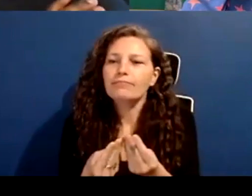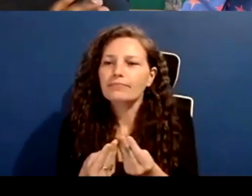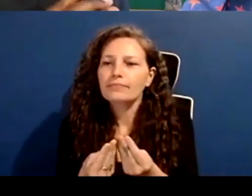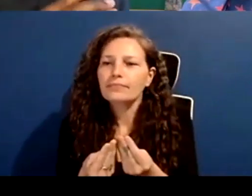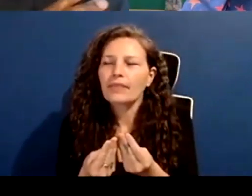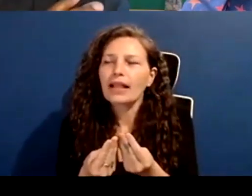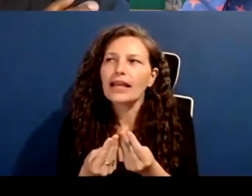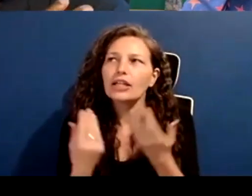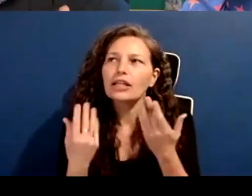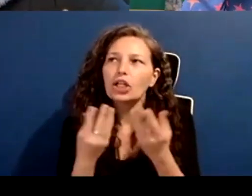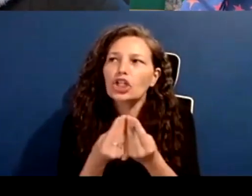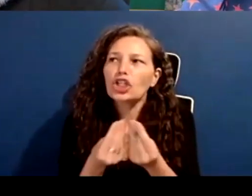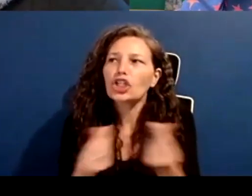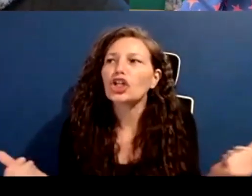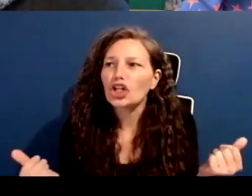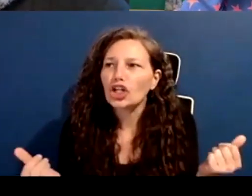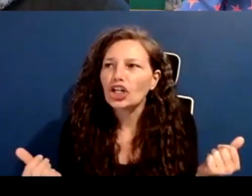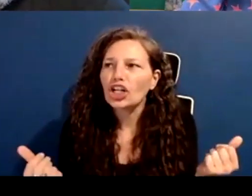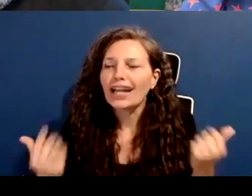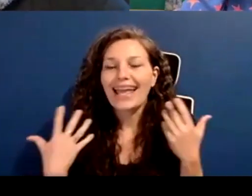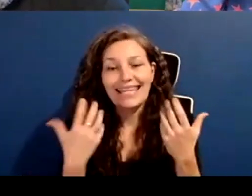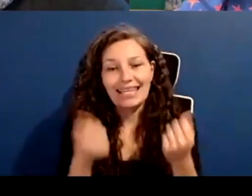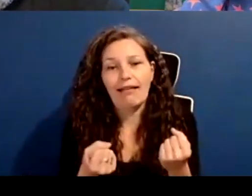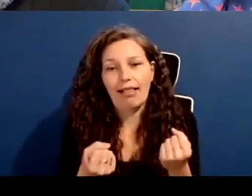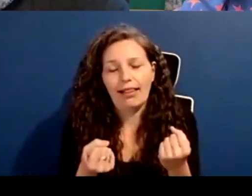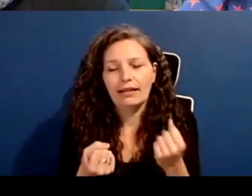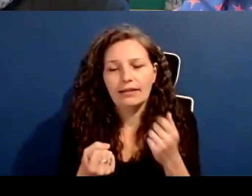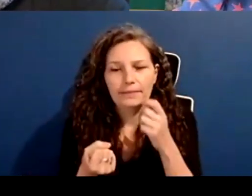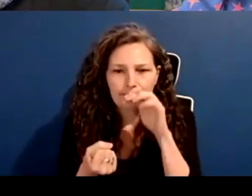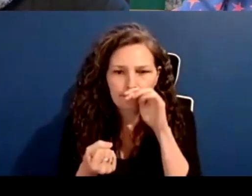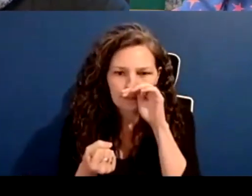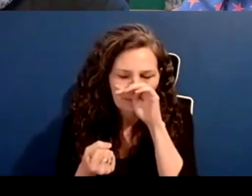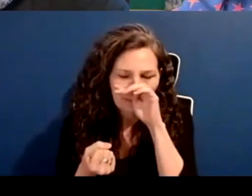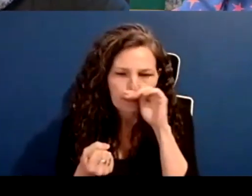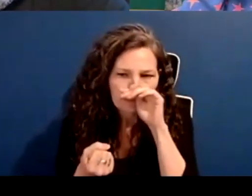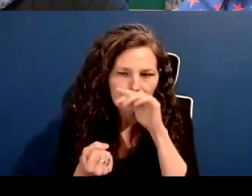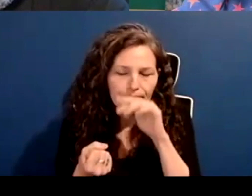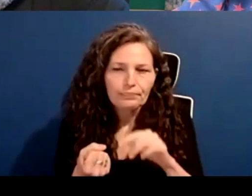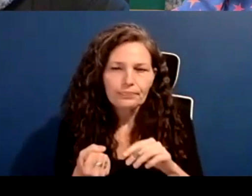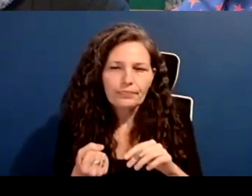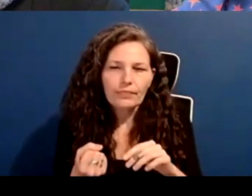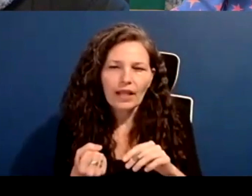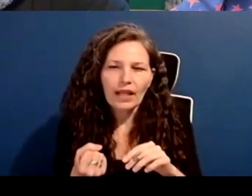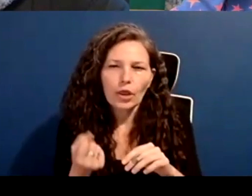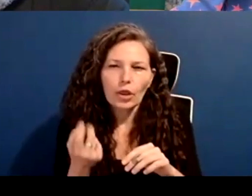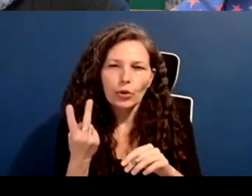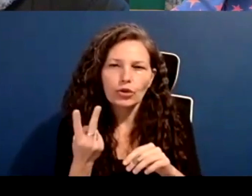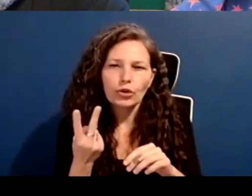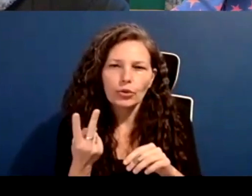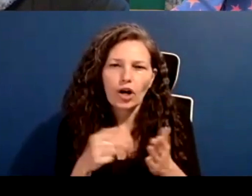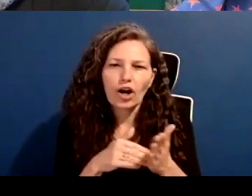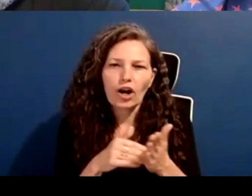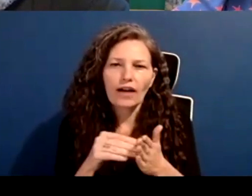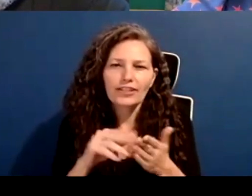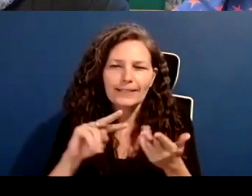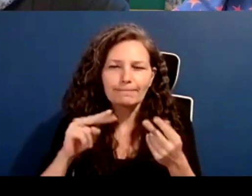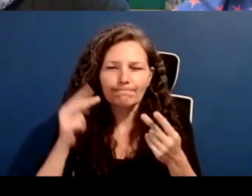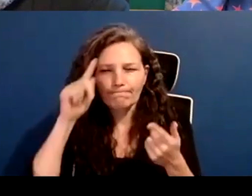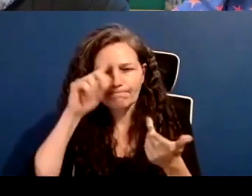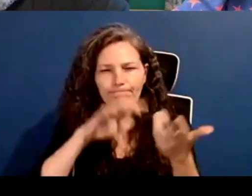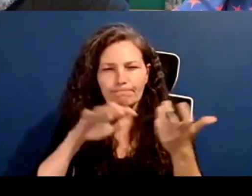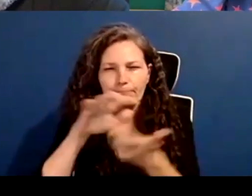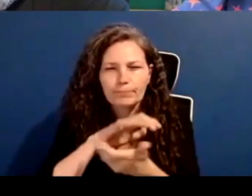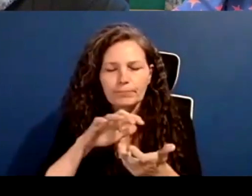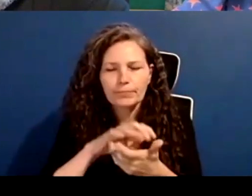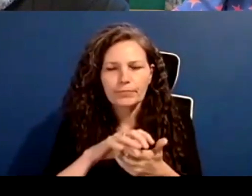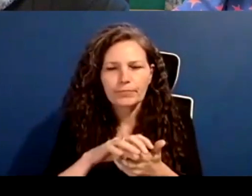conflated when we talk about these narratives and when we interpret scripture. So curing is a